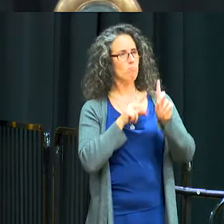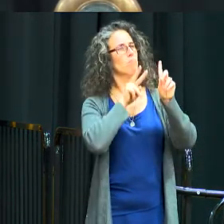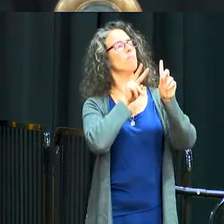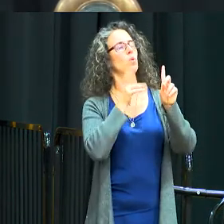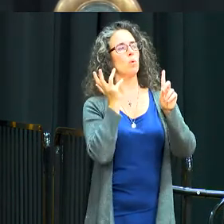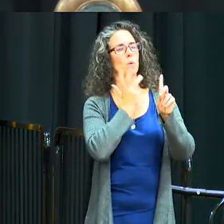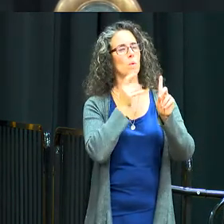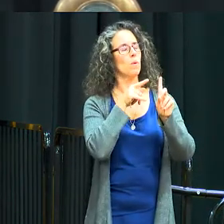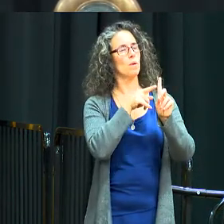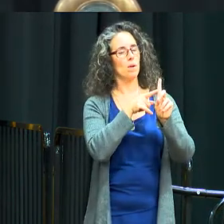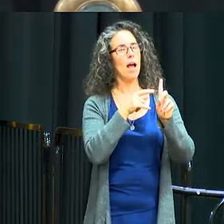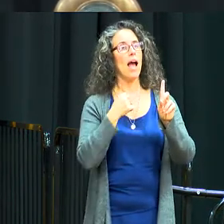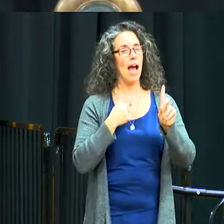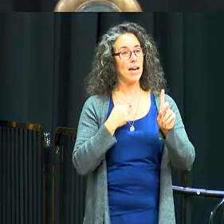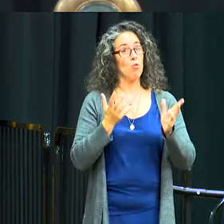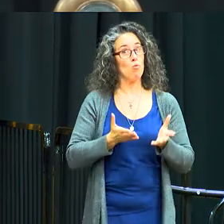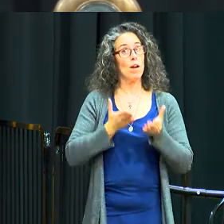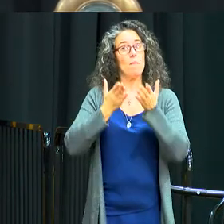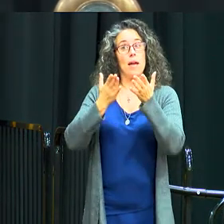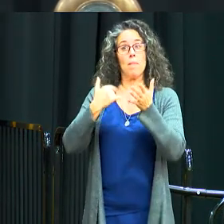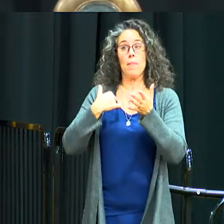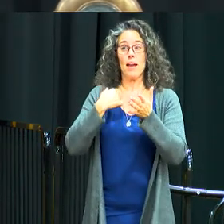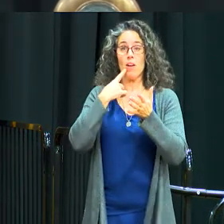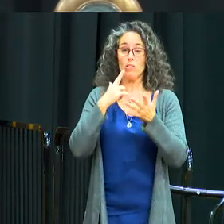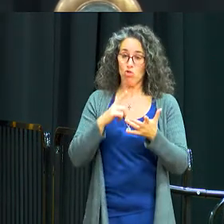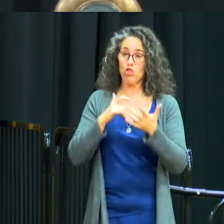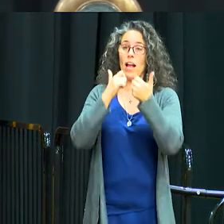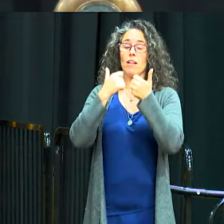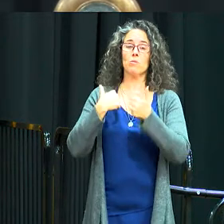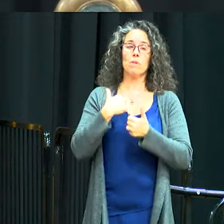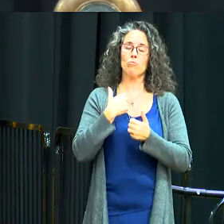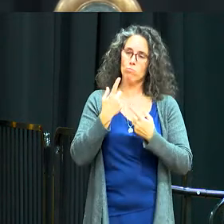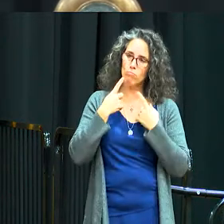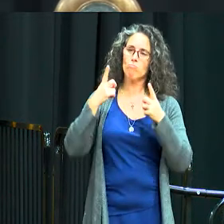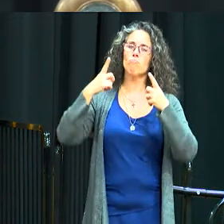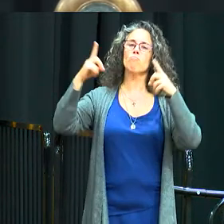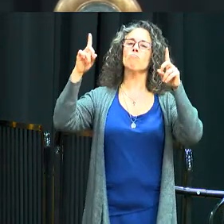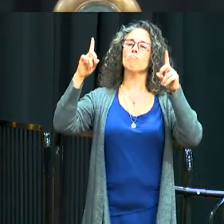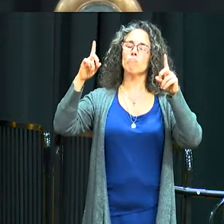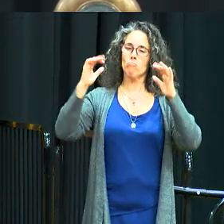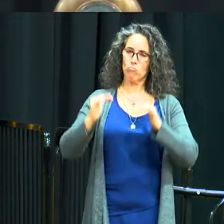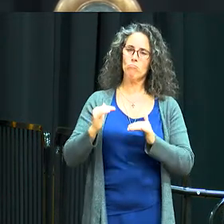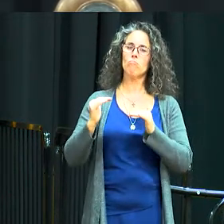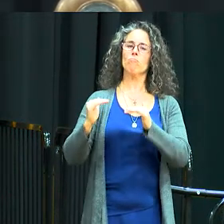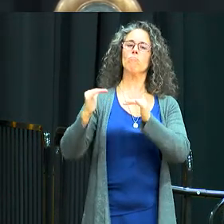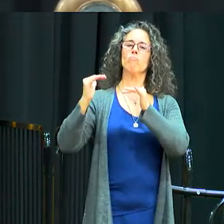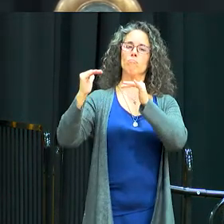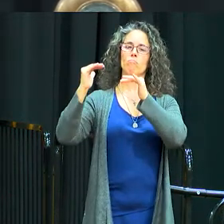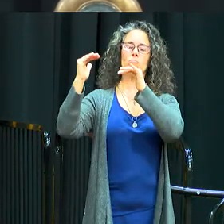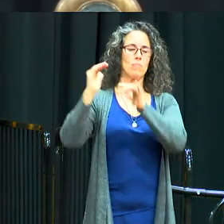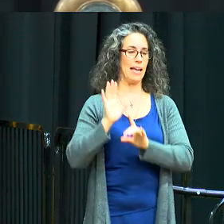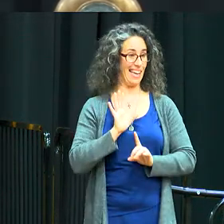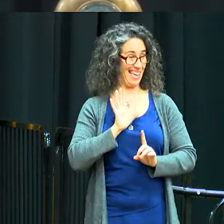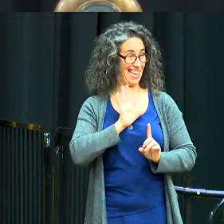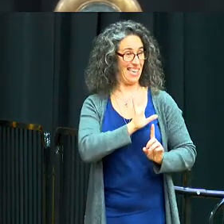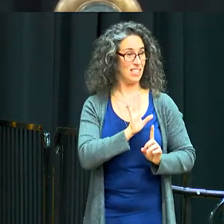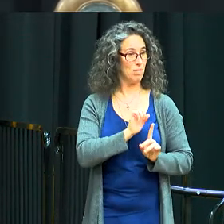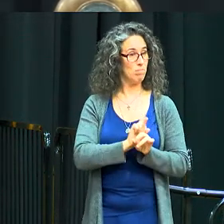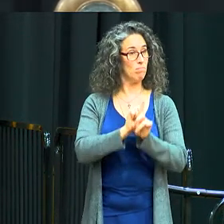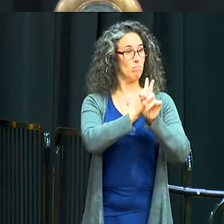for significant growth opportunities and challenged me to excel. His mentorship made a significant difference in my